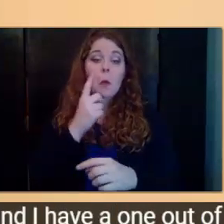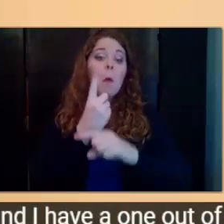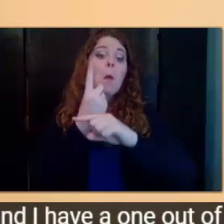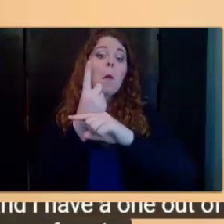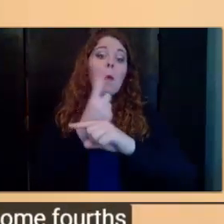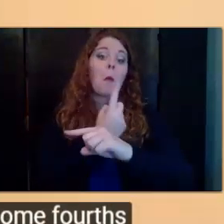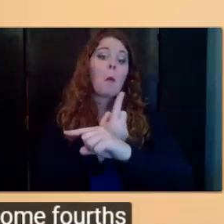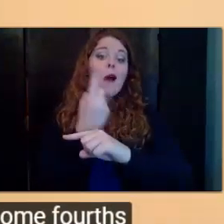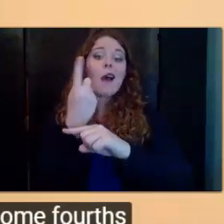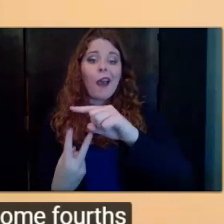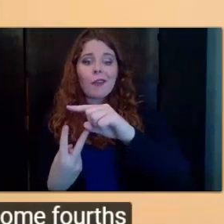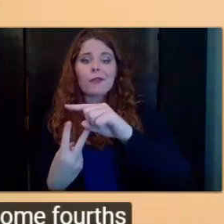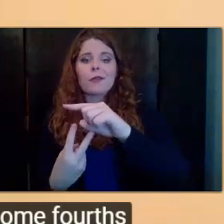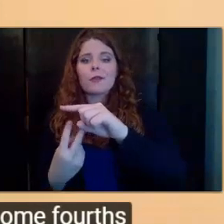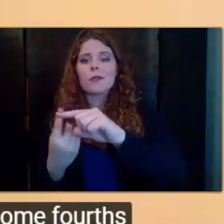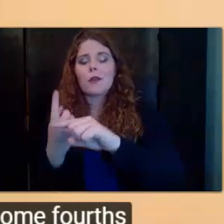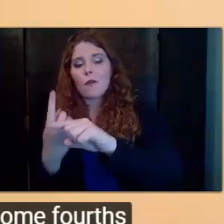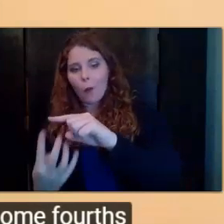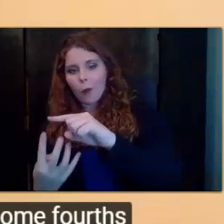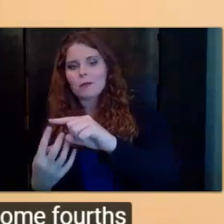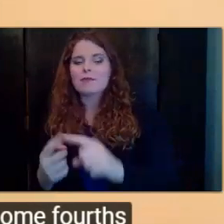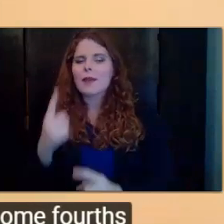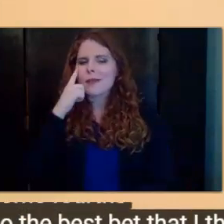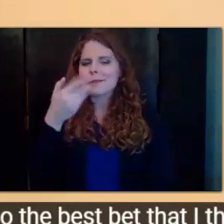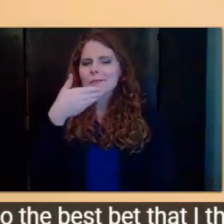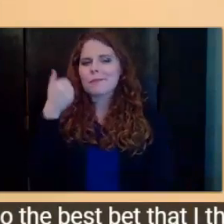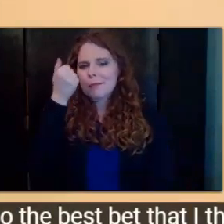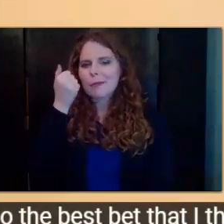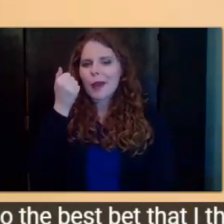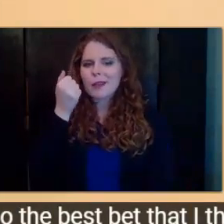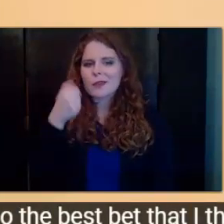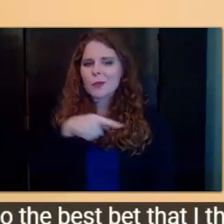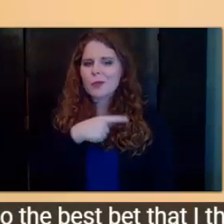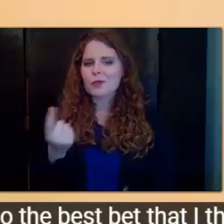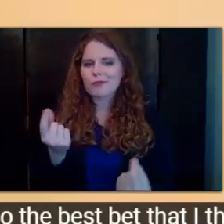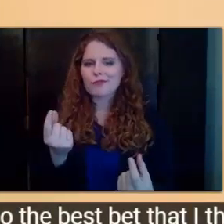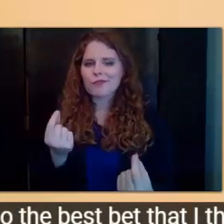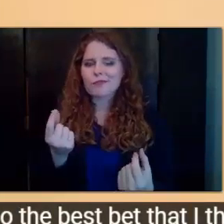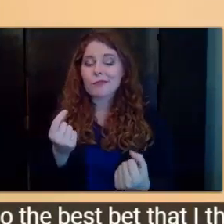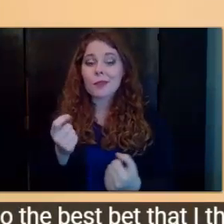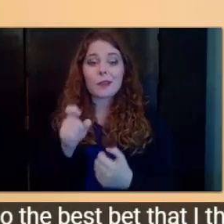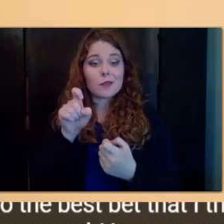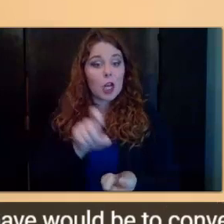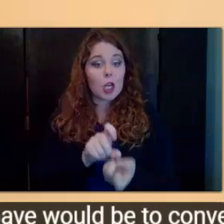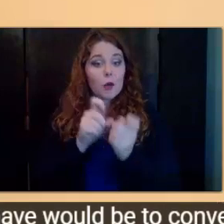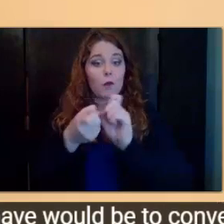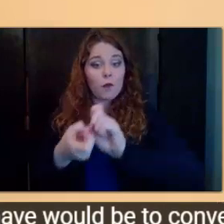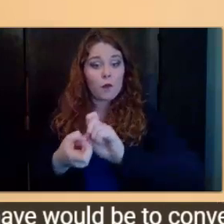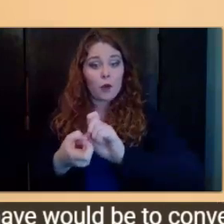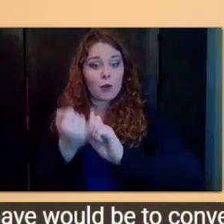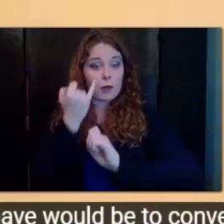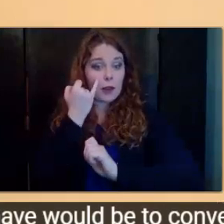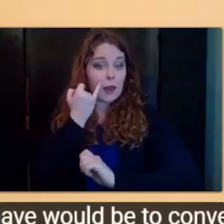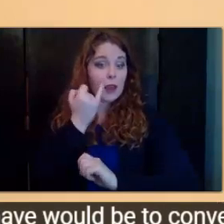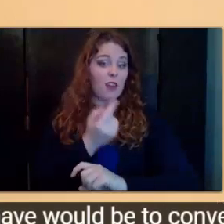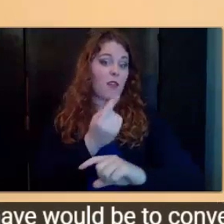some fourths. So the best bet that I think that we have would be to convert the numbers that are out of